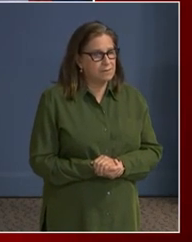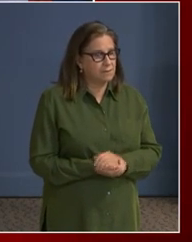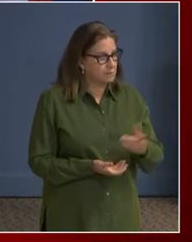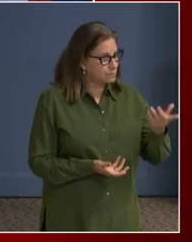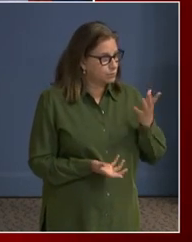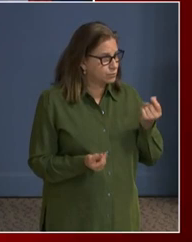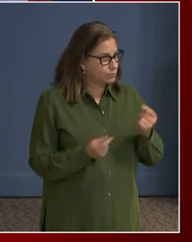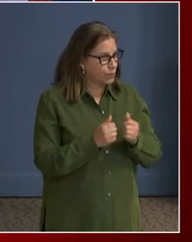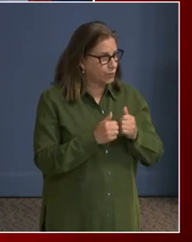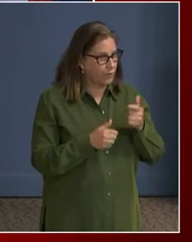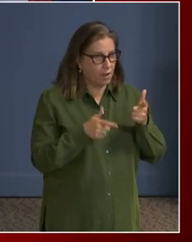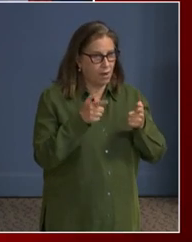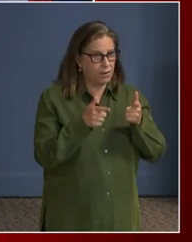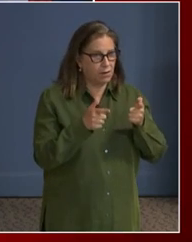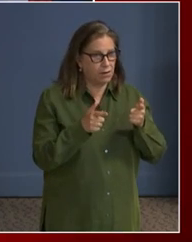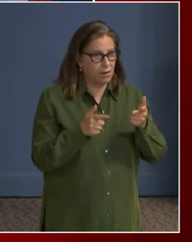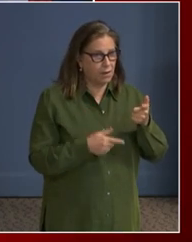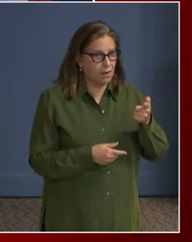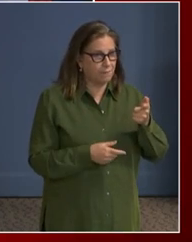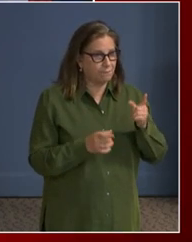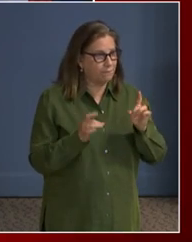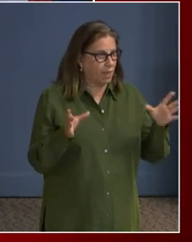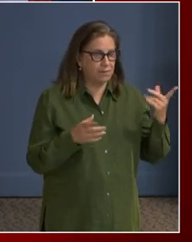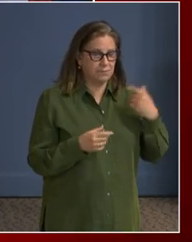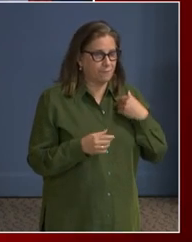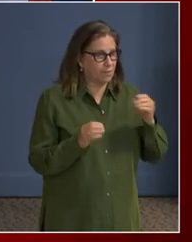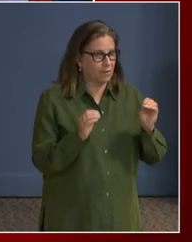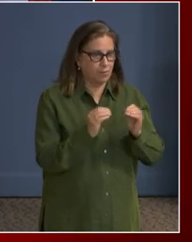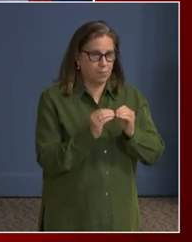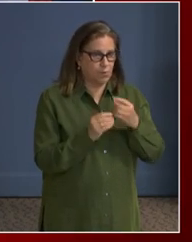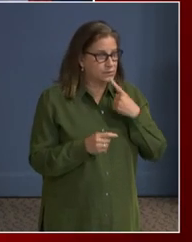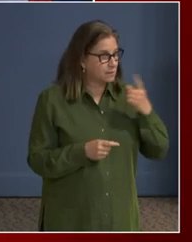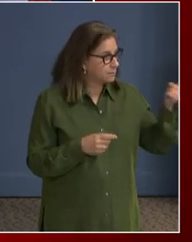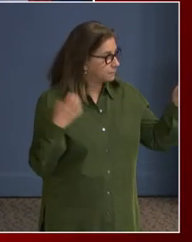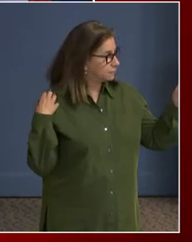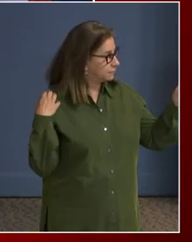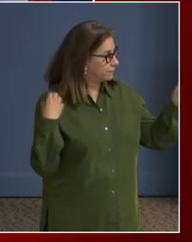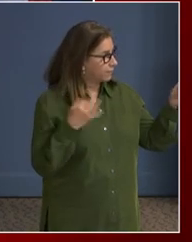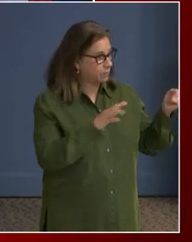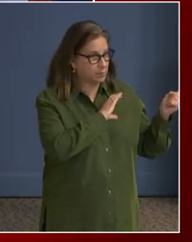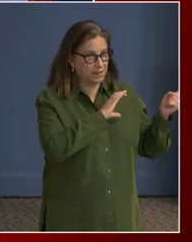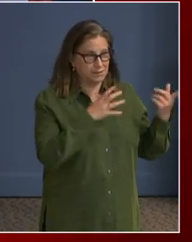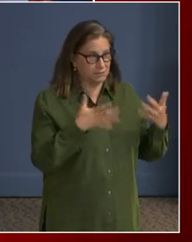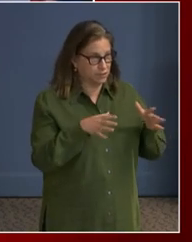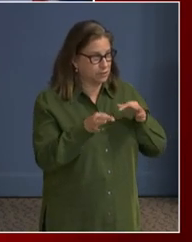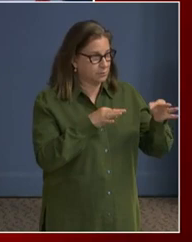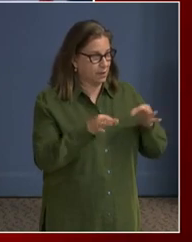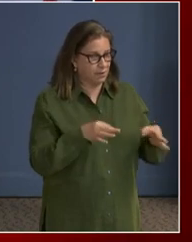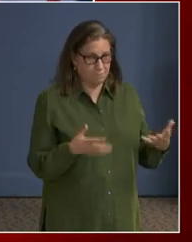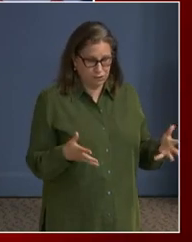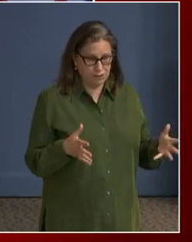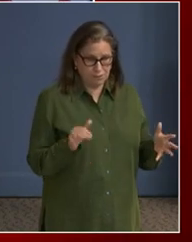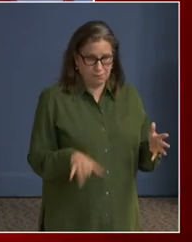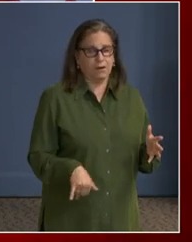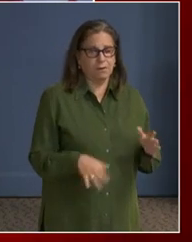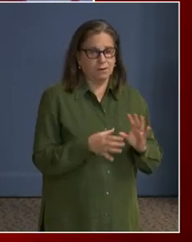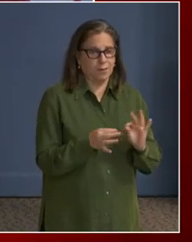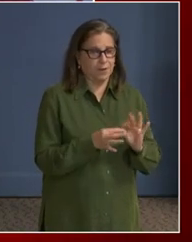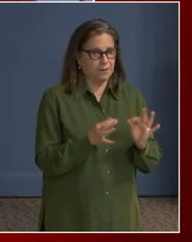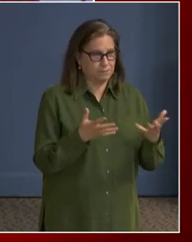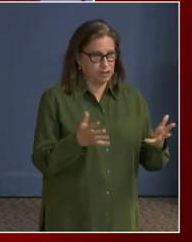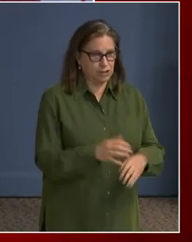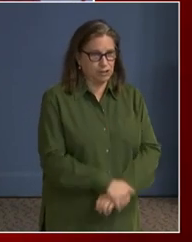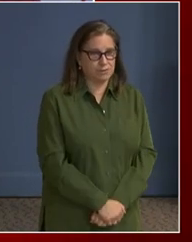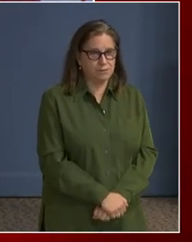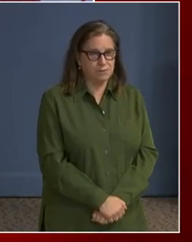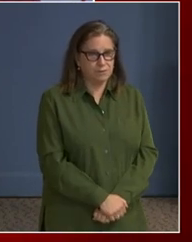I don't have more to say right now than what the chief has already said. We tend